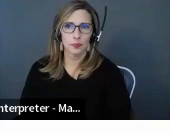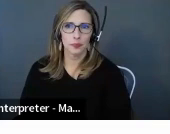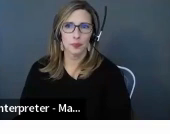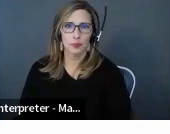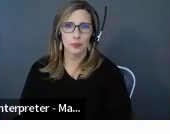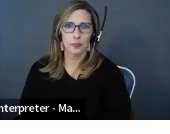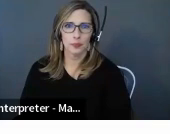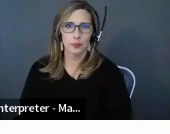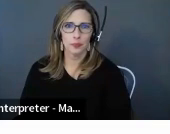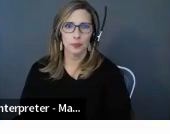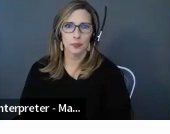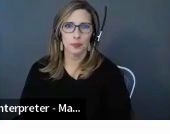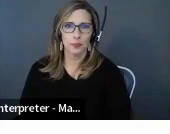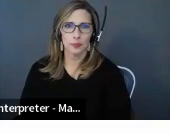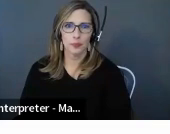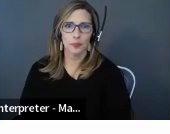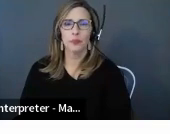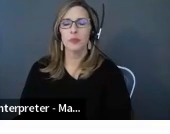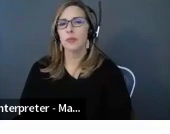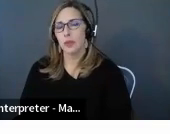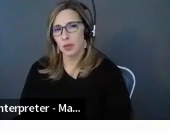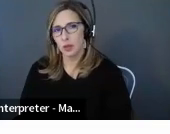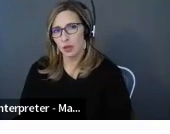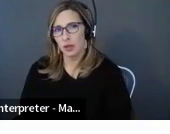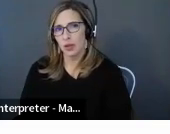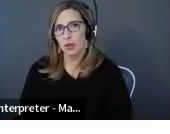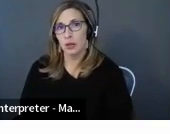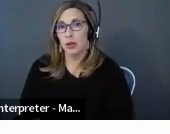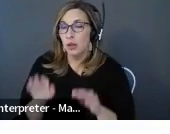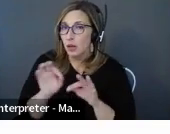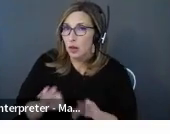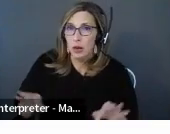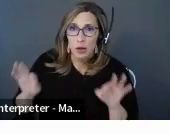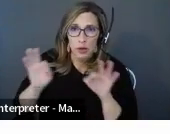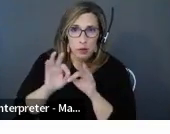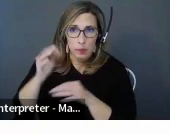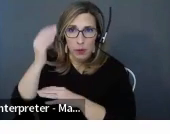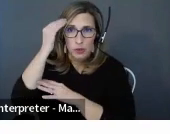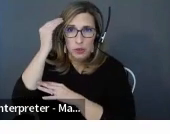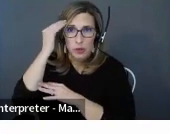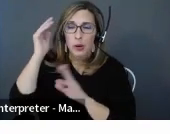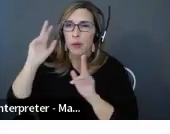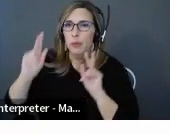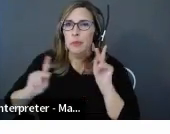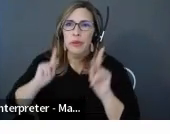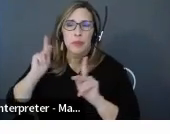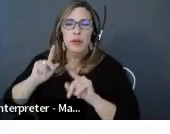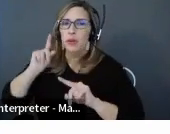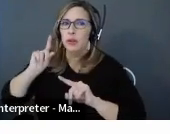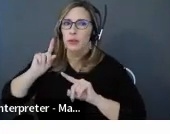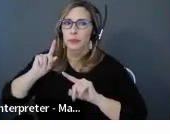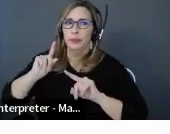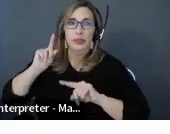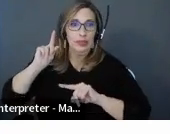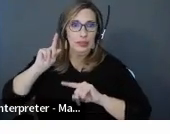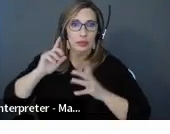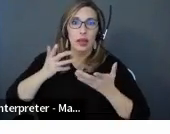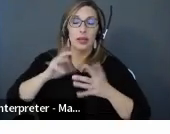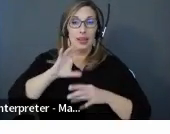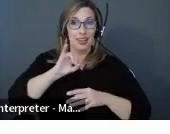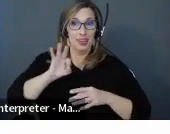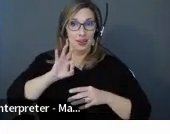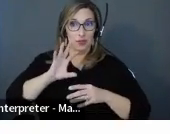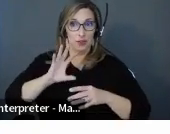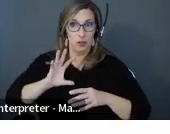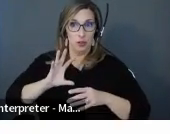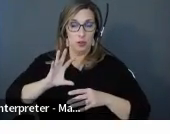And the thing that's important to know is that people cannot participate in Working Healthy, in